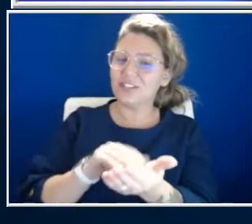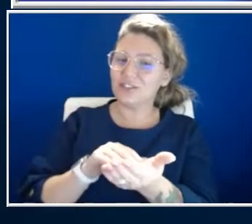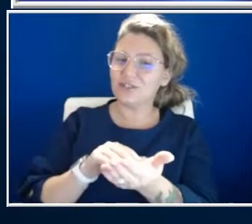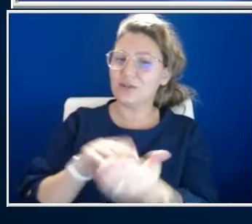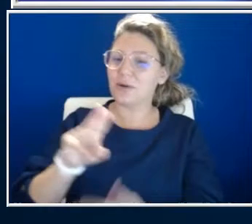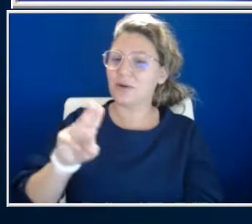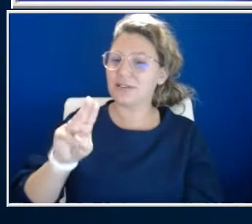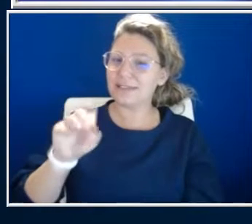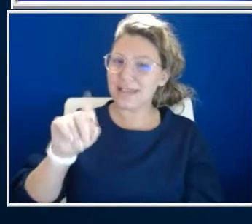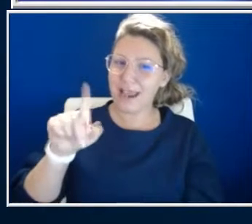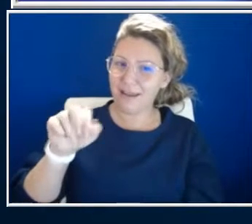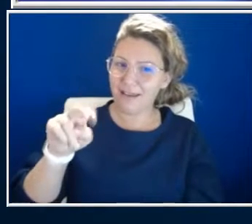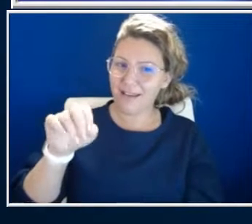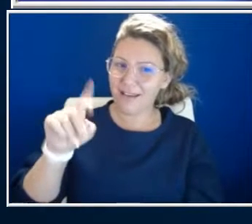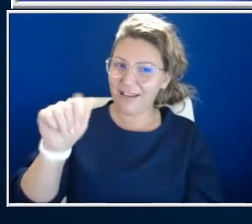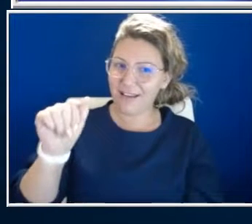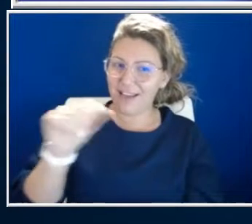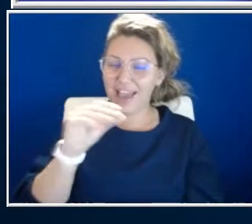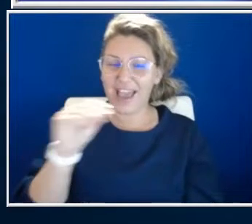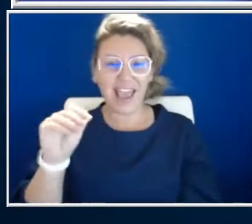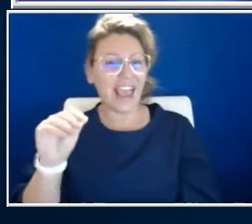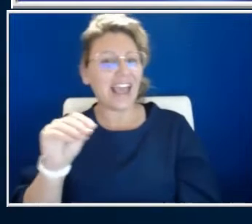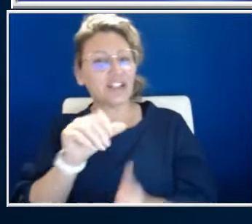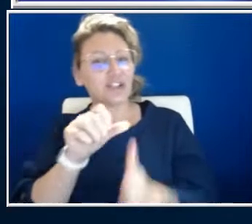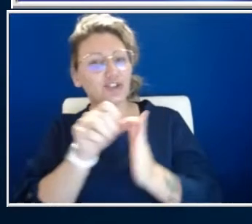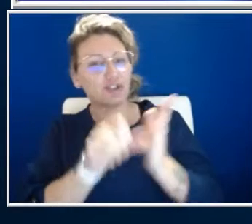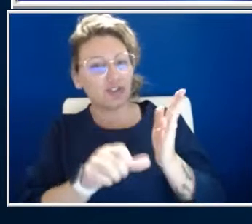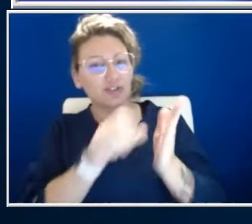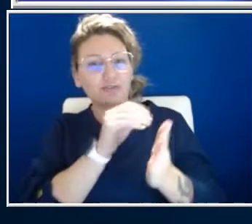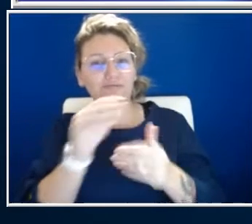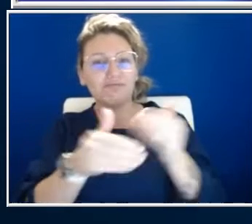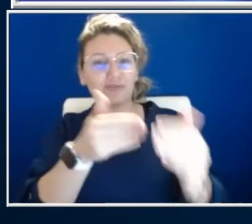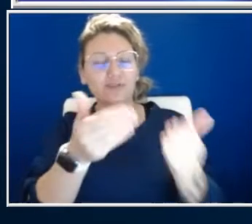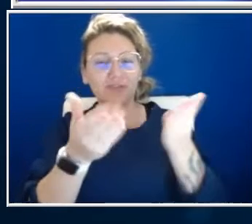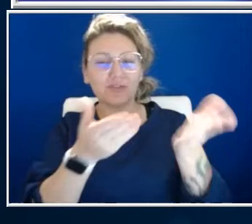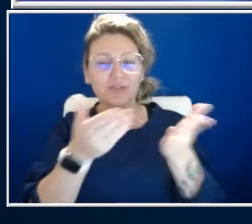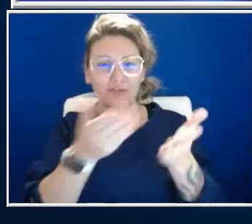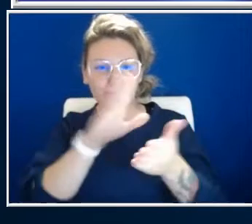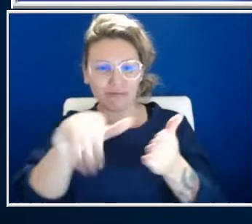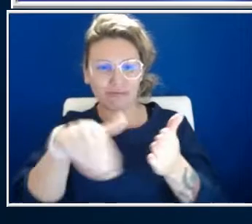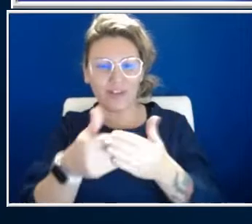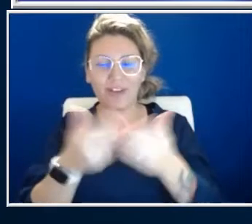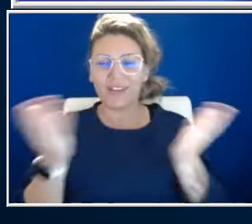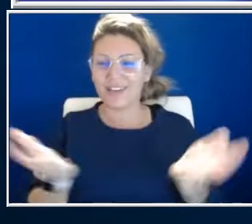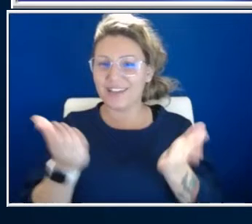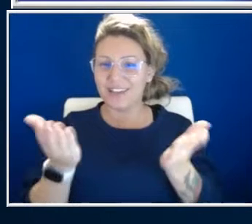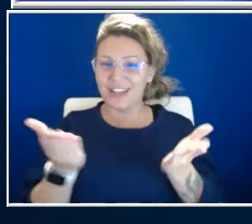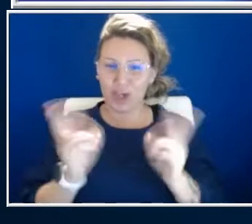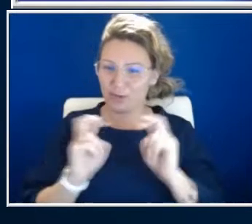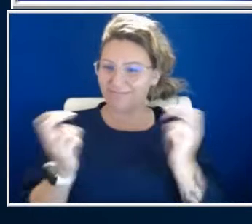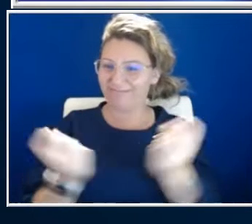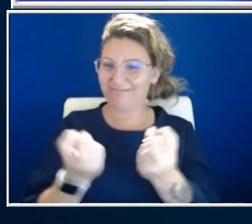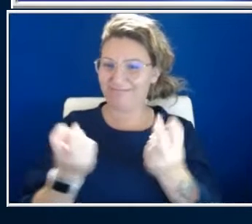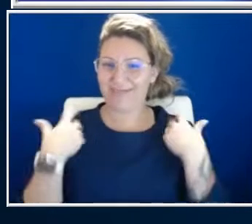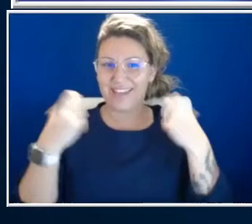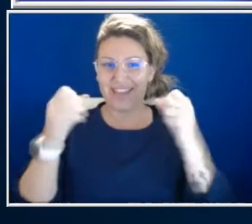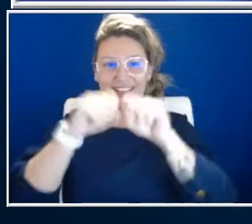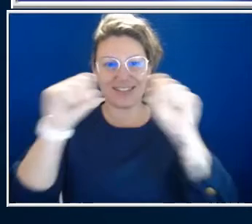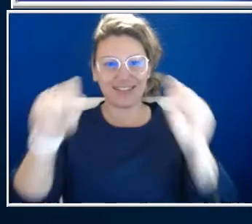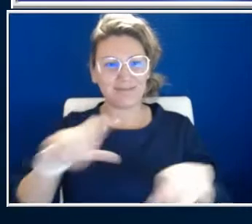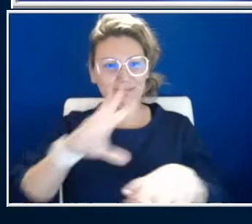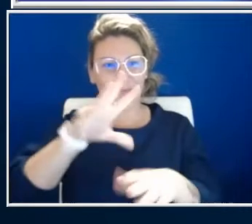Transplant Surgeon and Physician VP of Perioperative and Procedural Services, all here at the health system and all who played a part